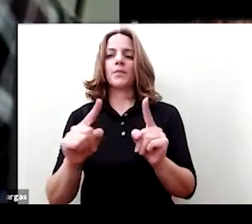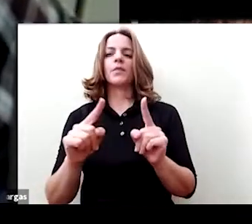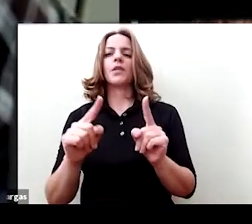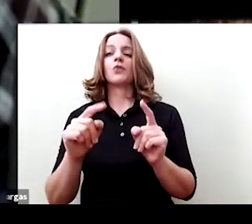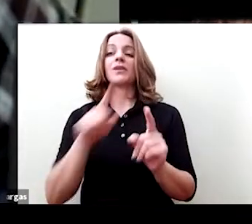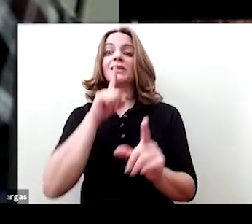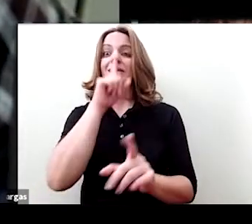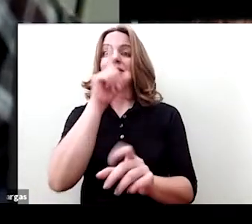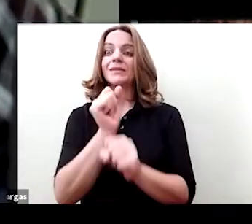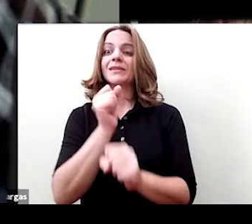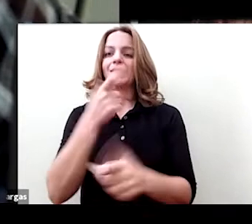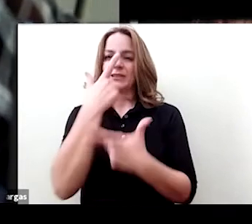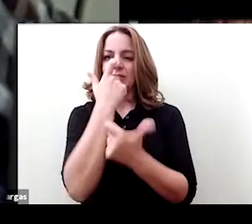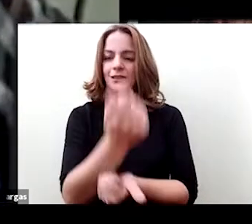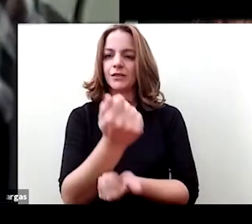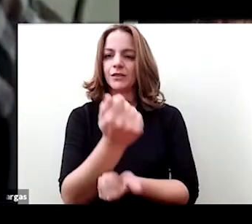Latino audiences.